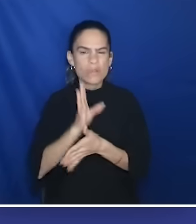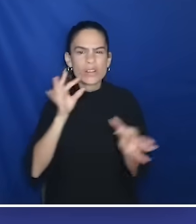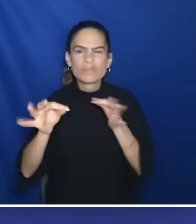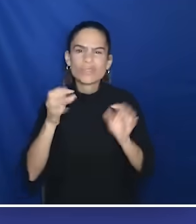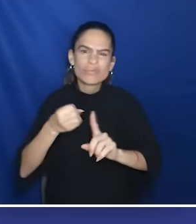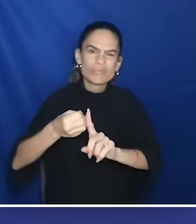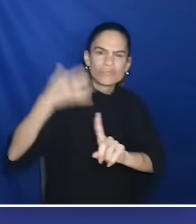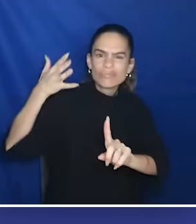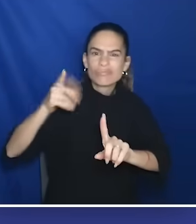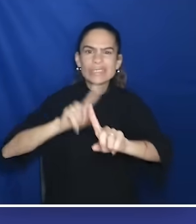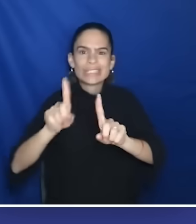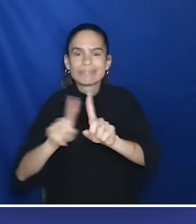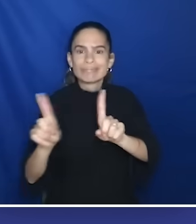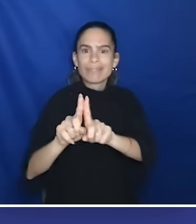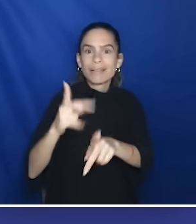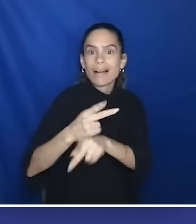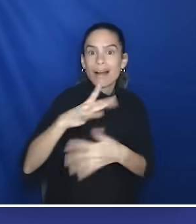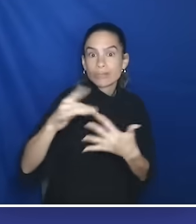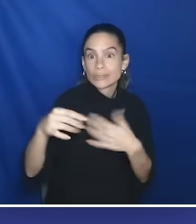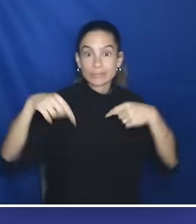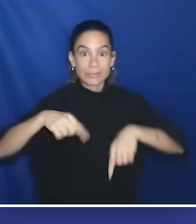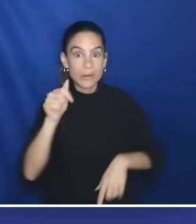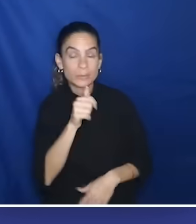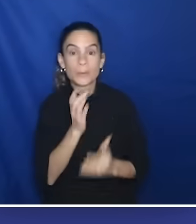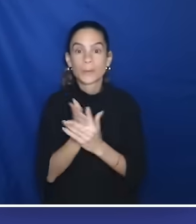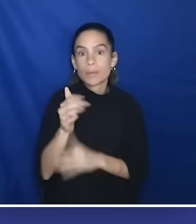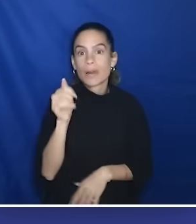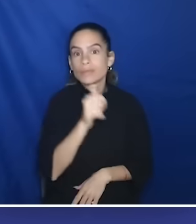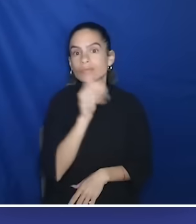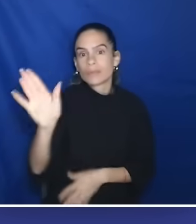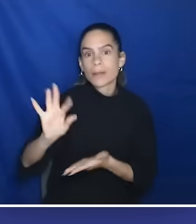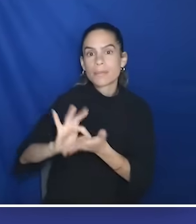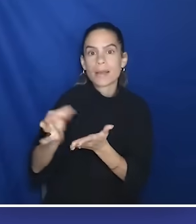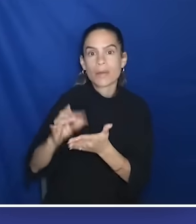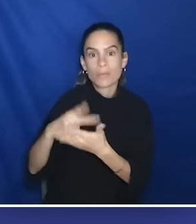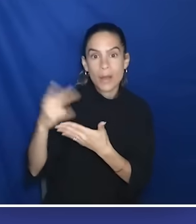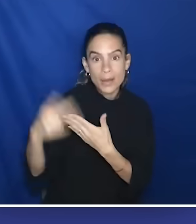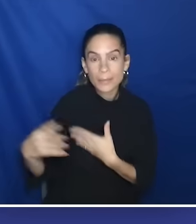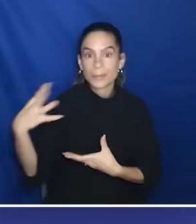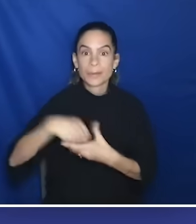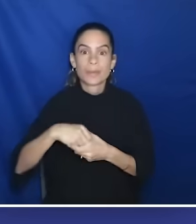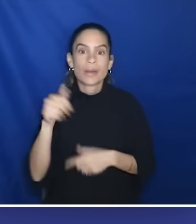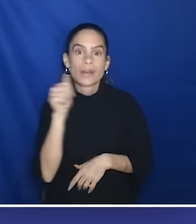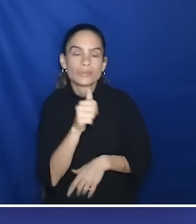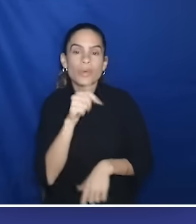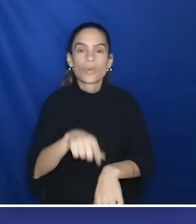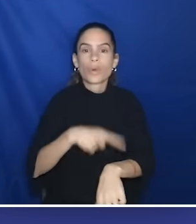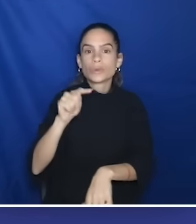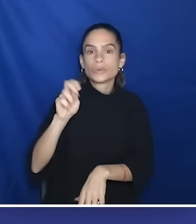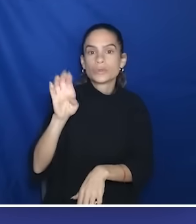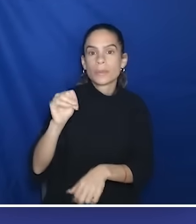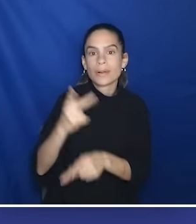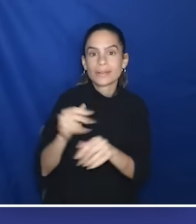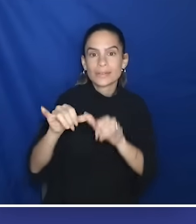This video will go over attendant care options in Arizona through Arizona's Medicaid programs, including Arizona